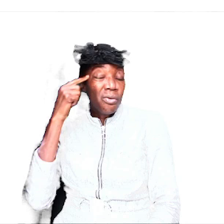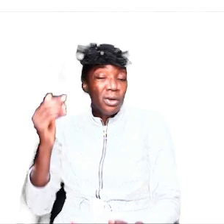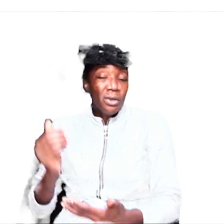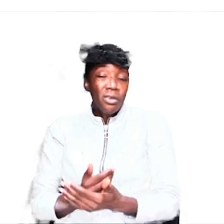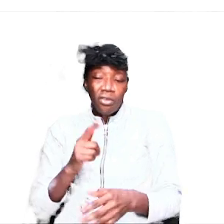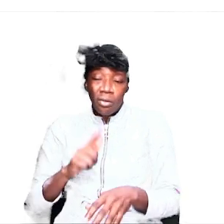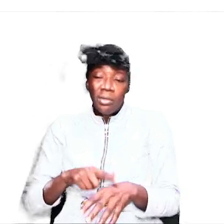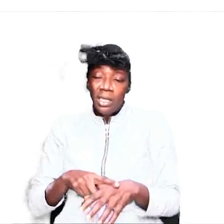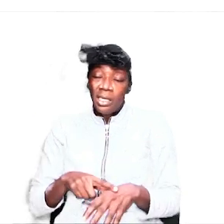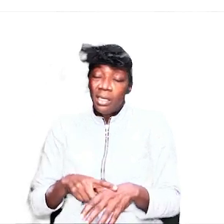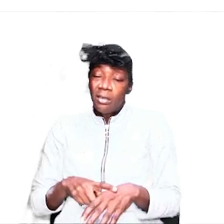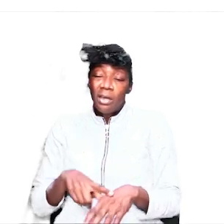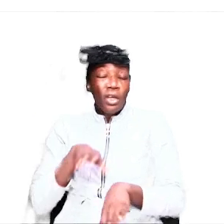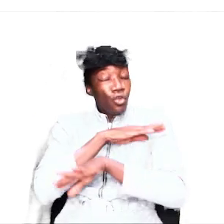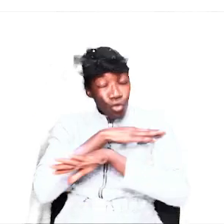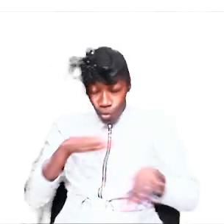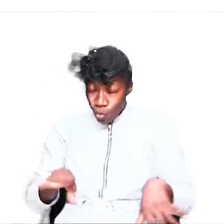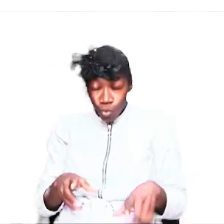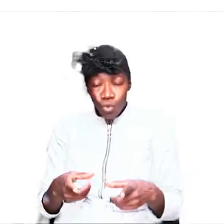that we must do.